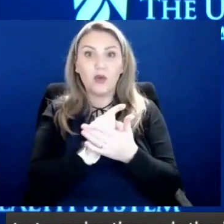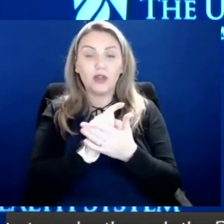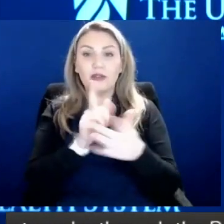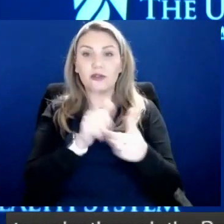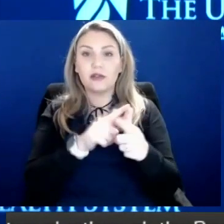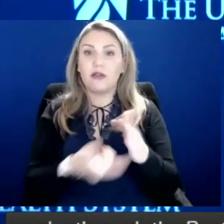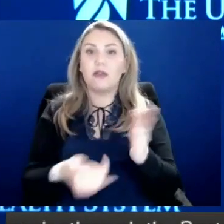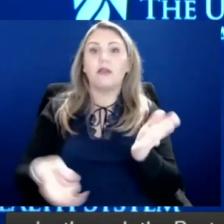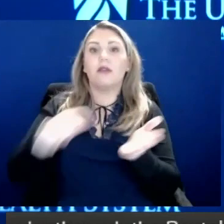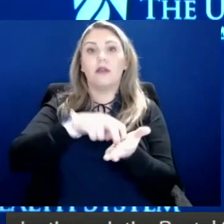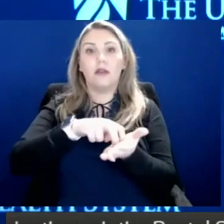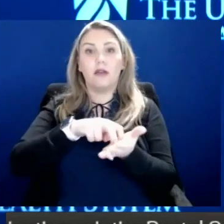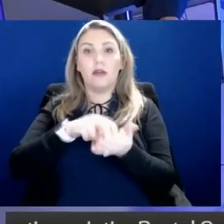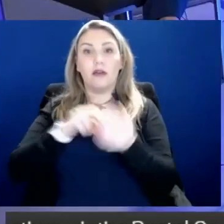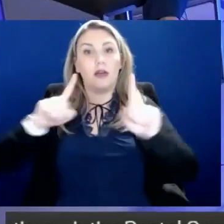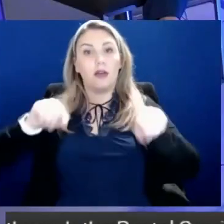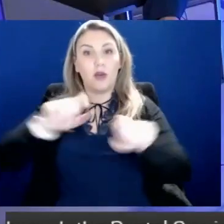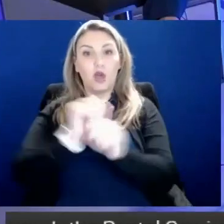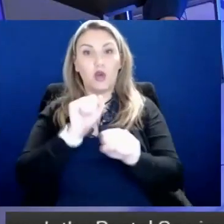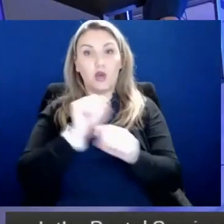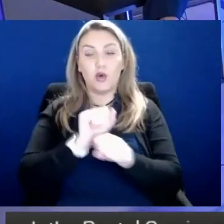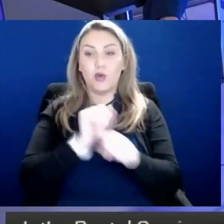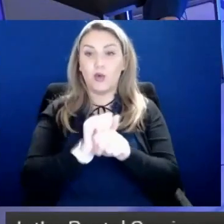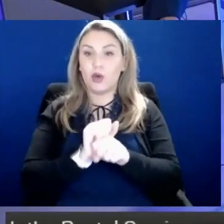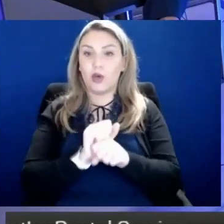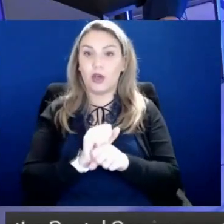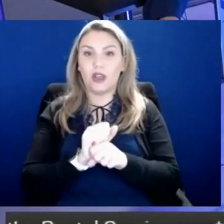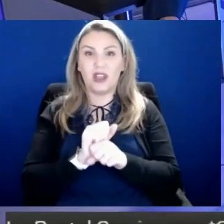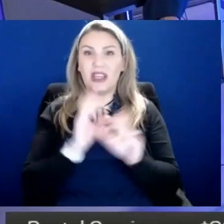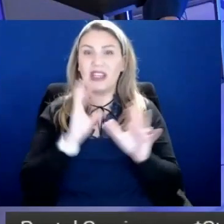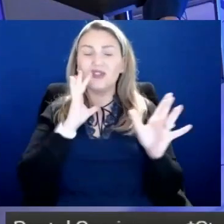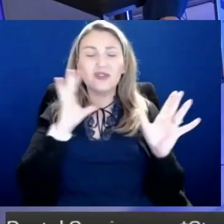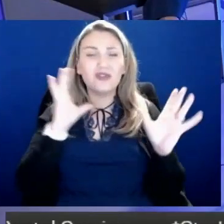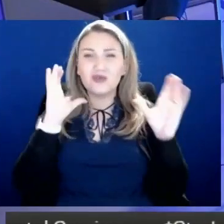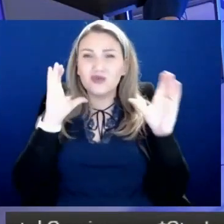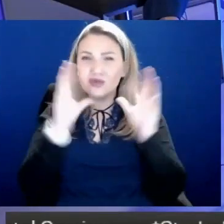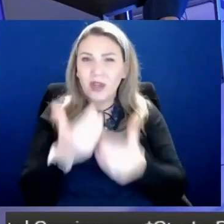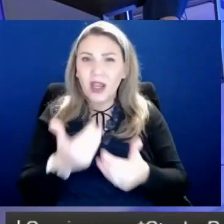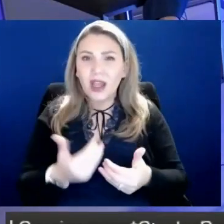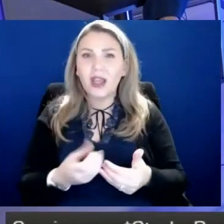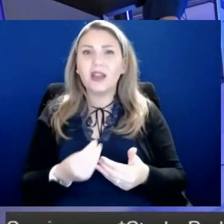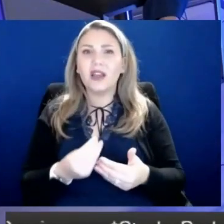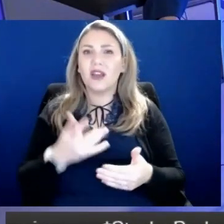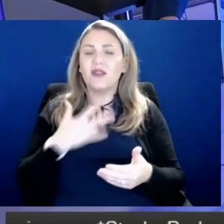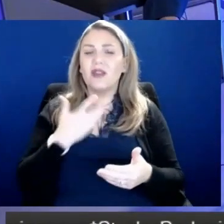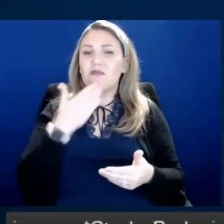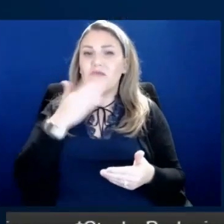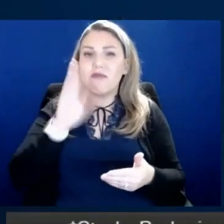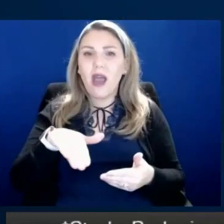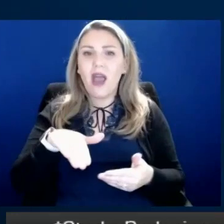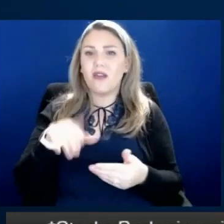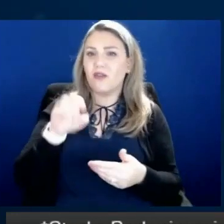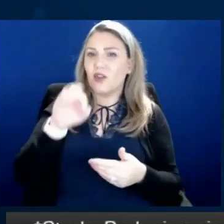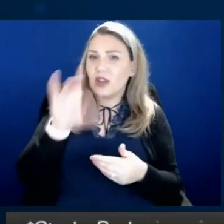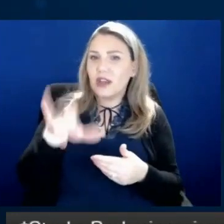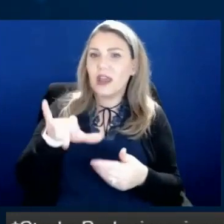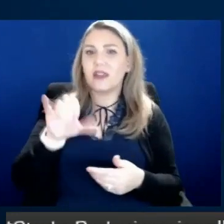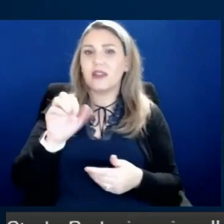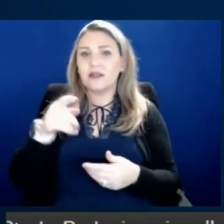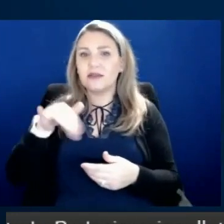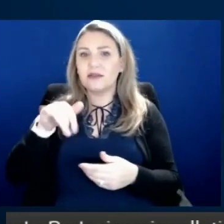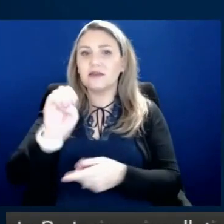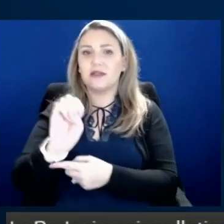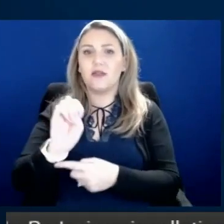and go to work. So it's just such a mystery. Weird. And I feel so bad for Kelly and Stephanie, and I hope I'm remembering their